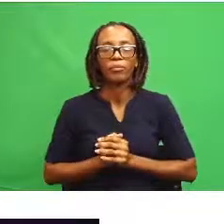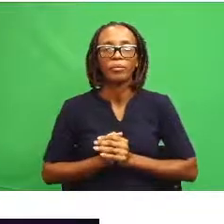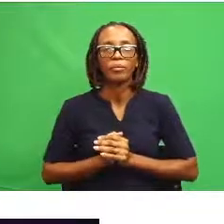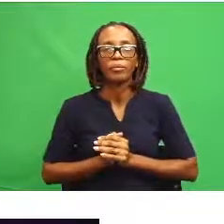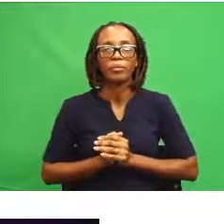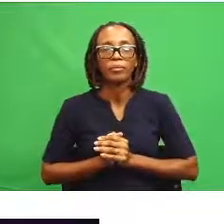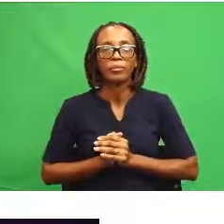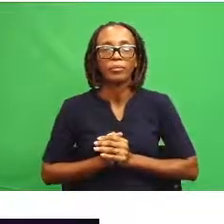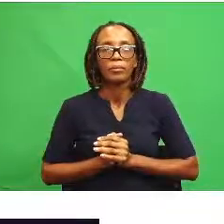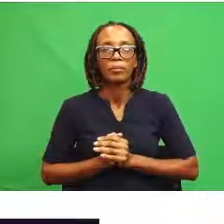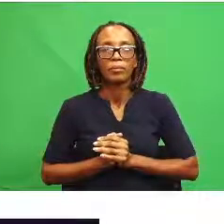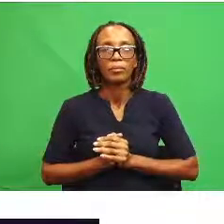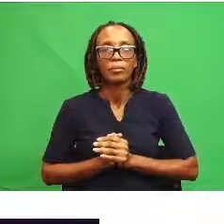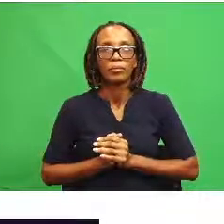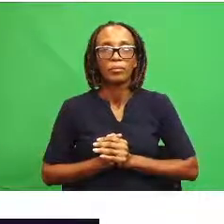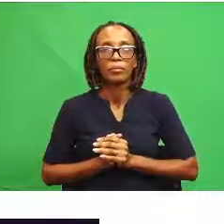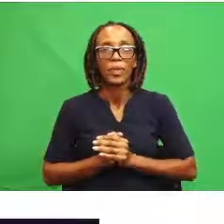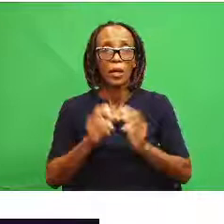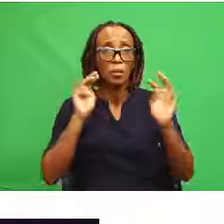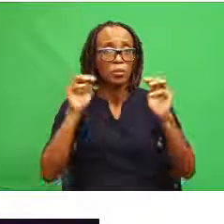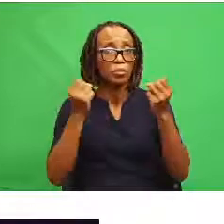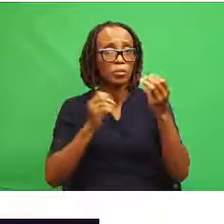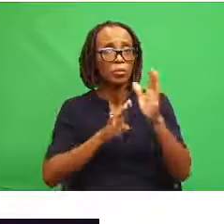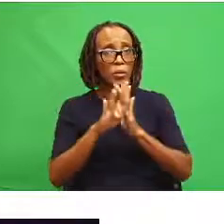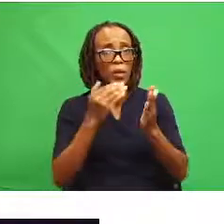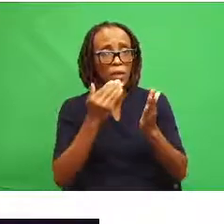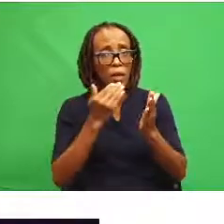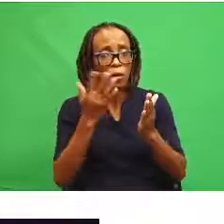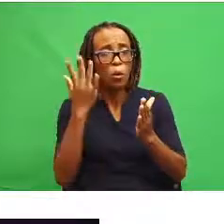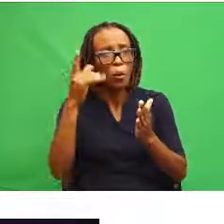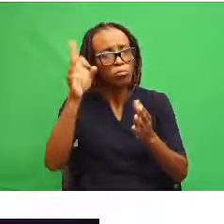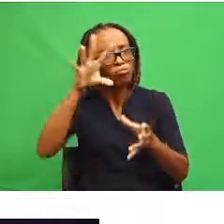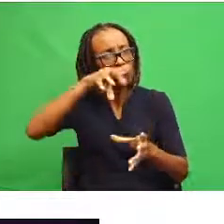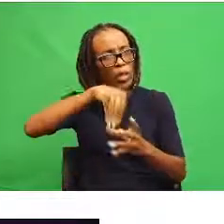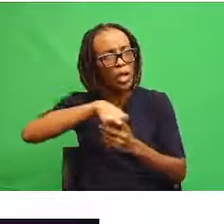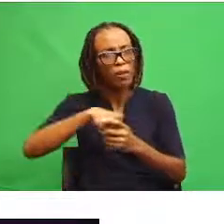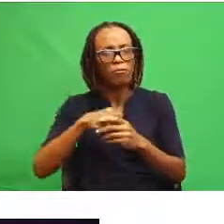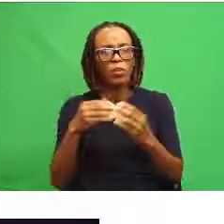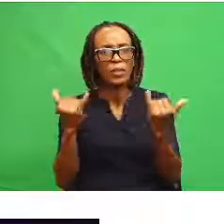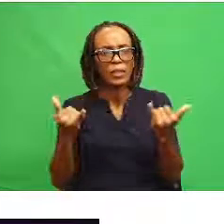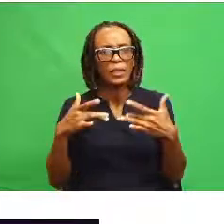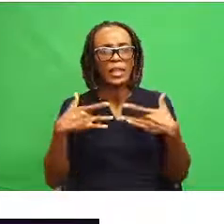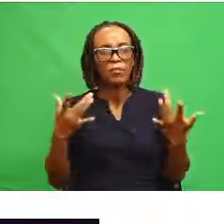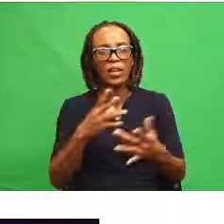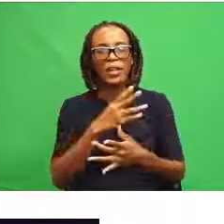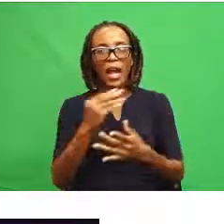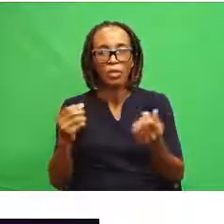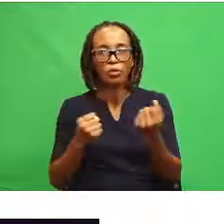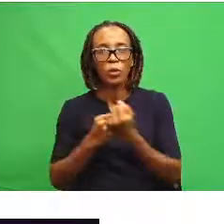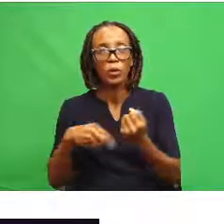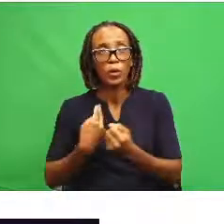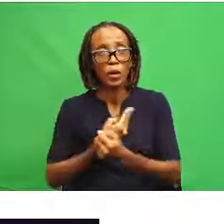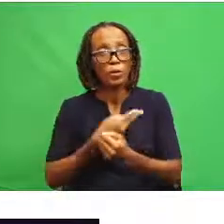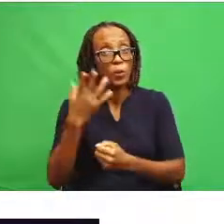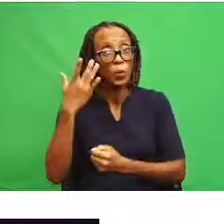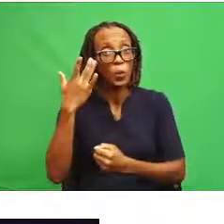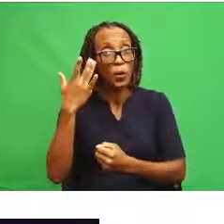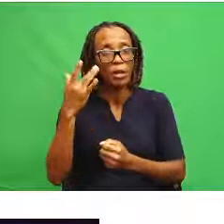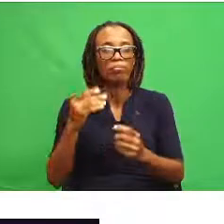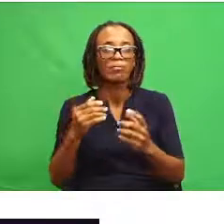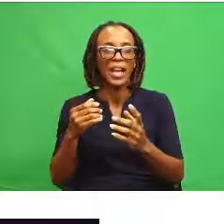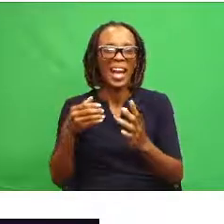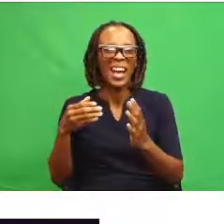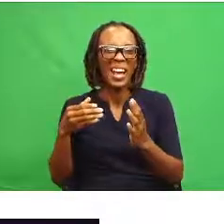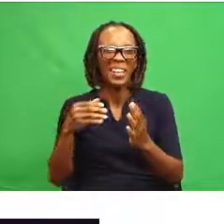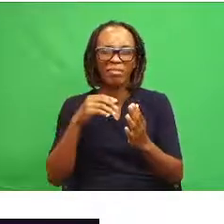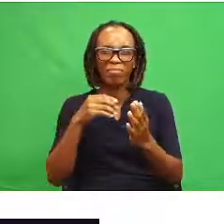Development and Family Services for your participation in this event and for standing with us in solidarity against